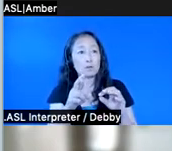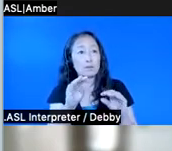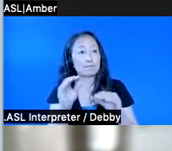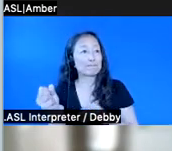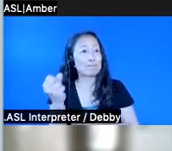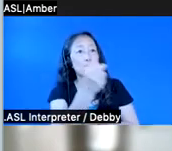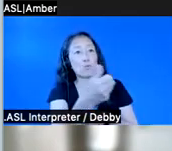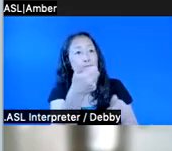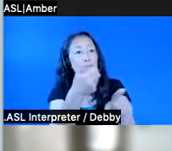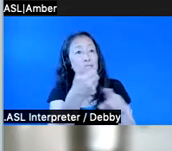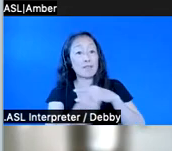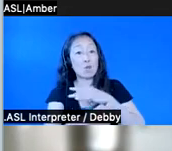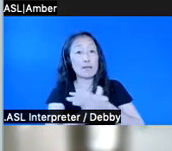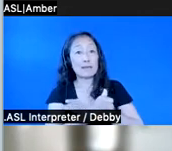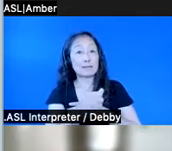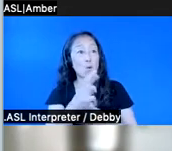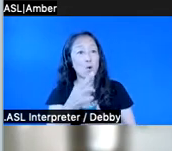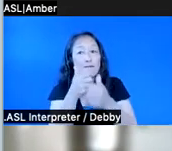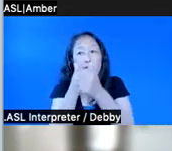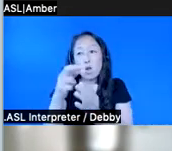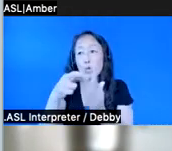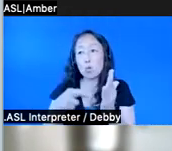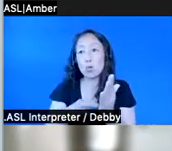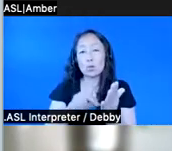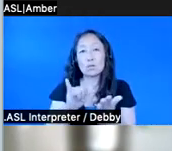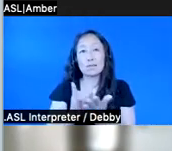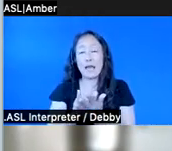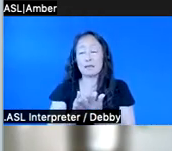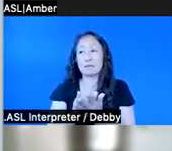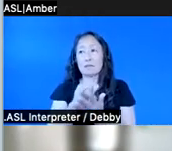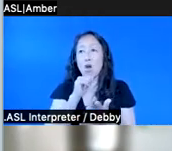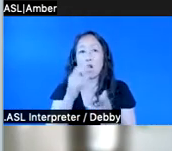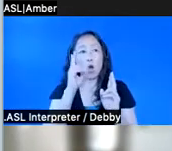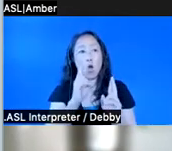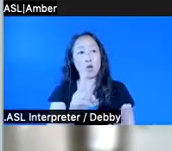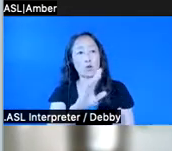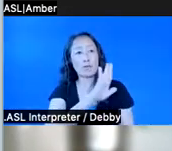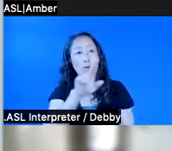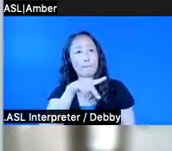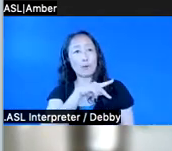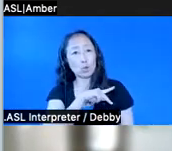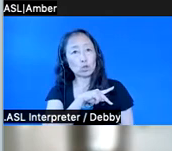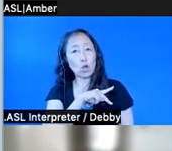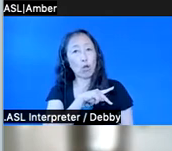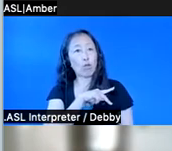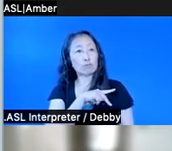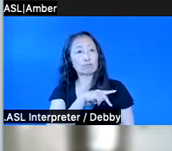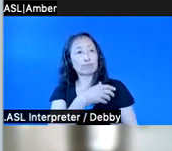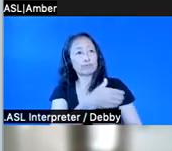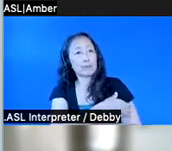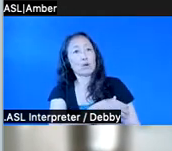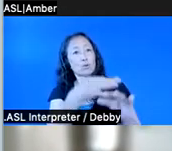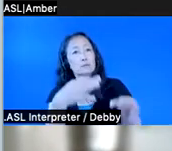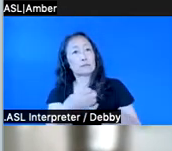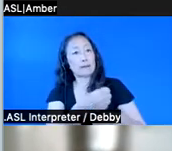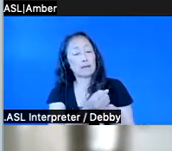or rules that fail to honor their personal sovereignty. That we're always looking back to that. What is that? How do we make sure